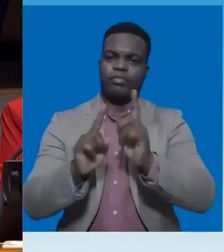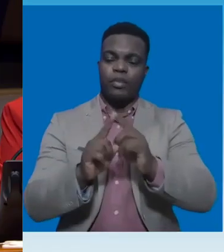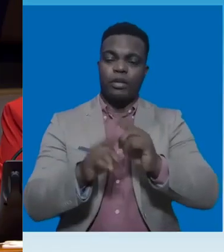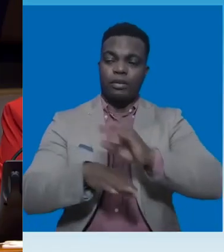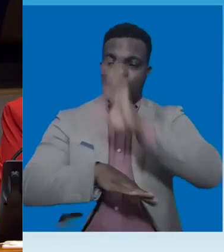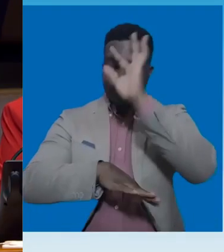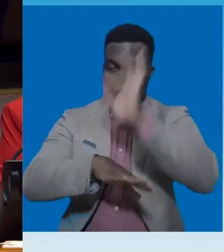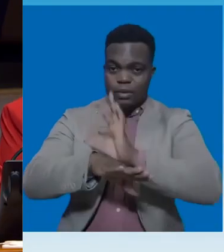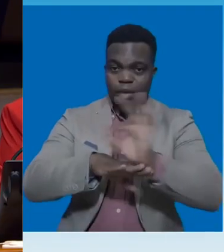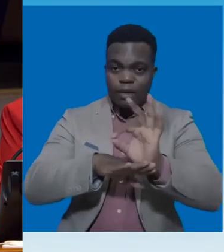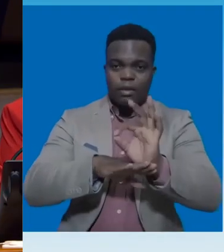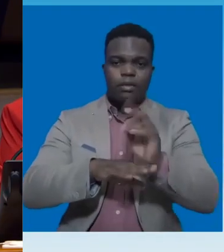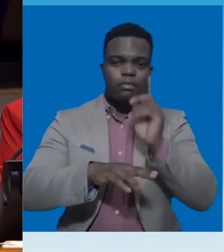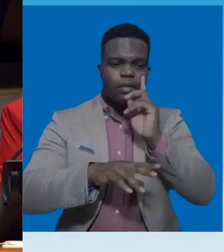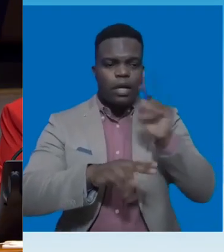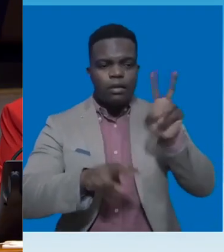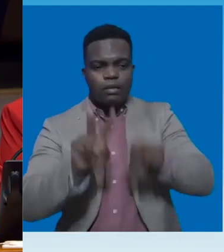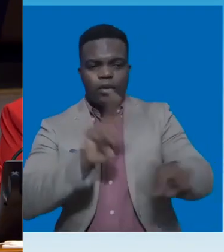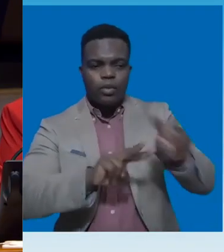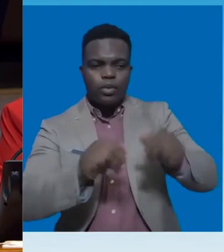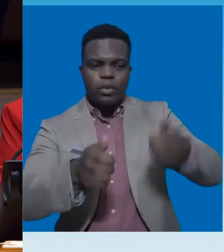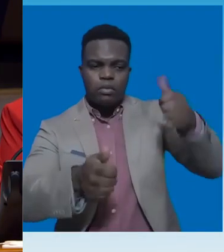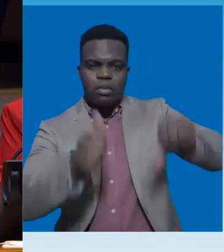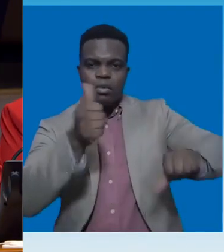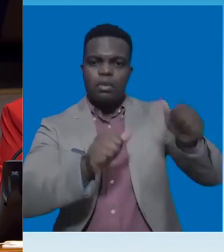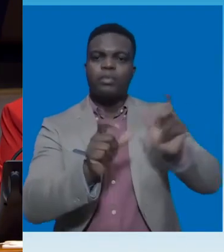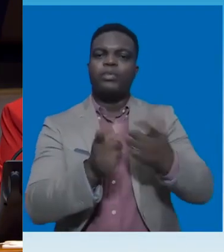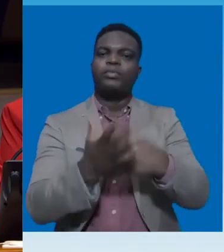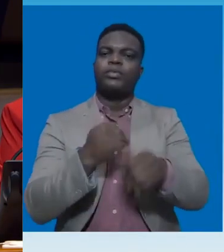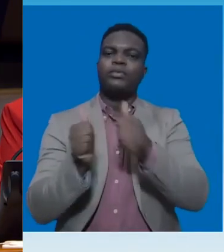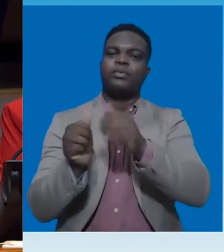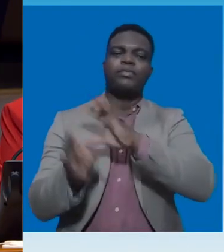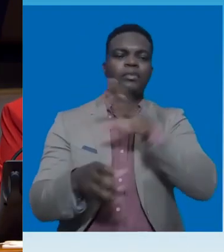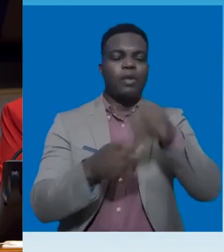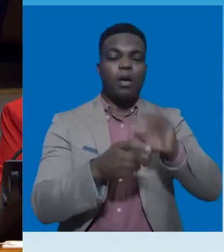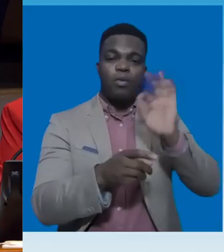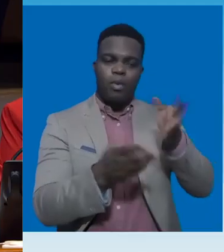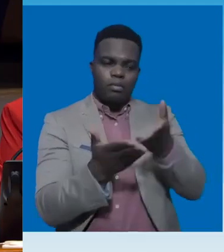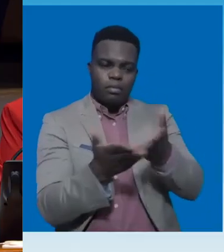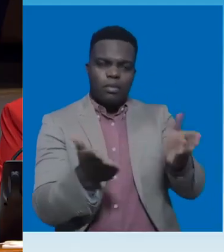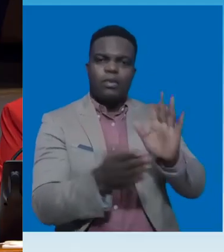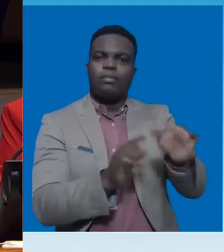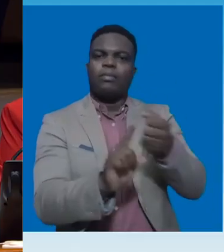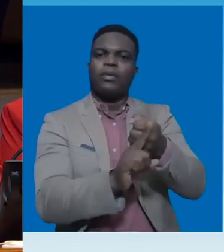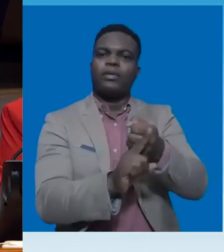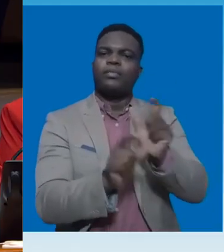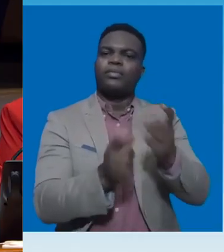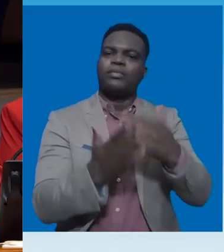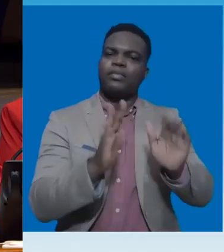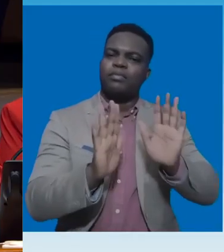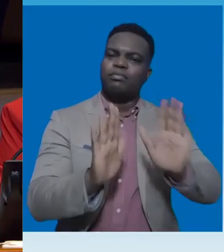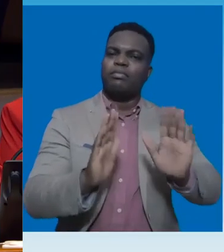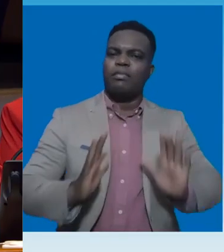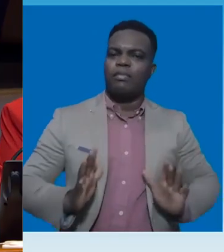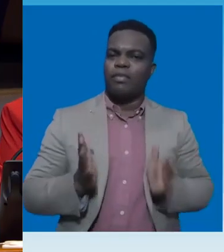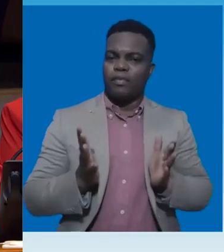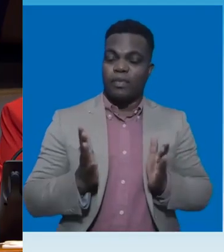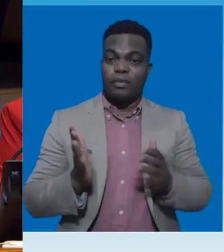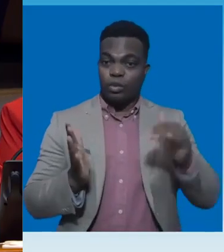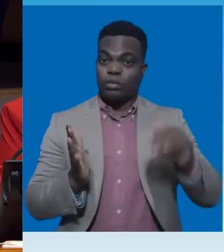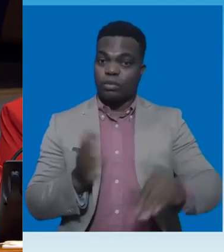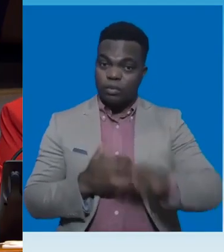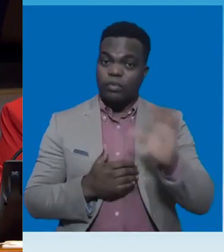that affect their lives. South Africa supports the UN-aid initiatives and the establishment and the